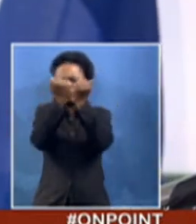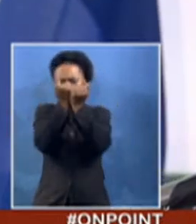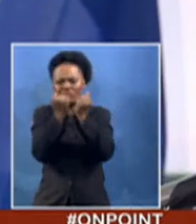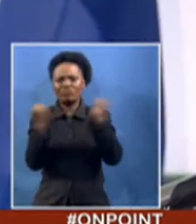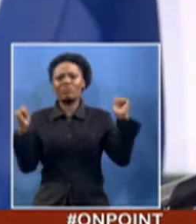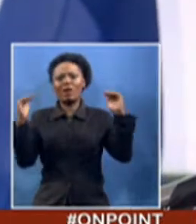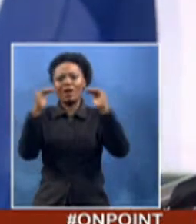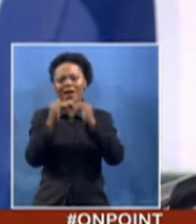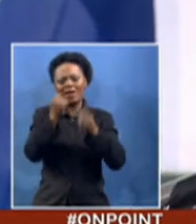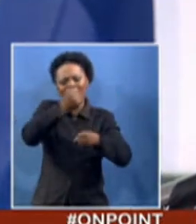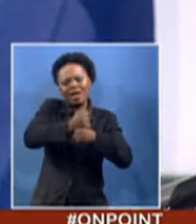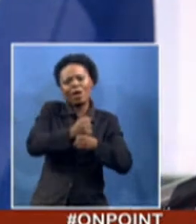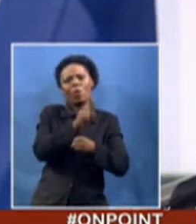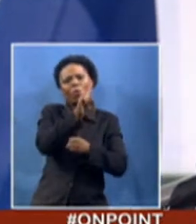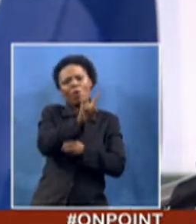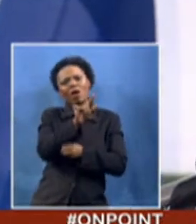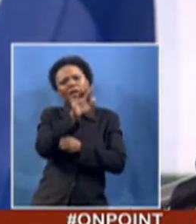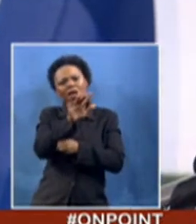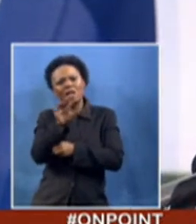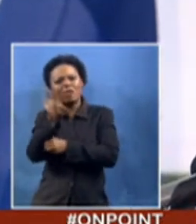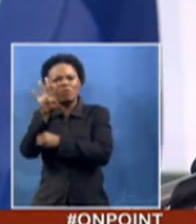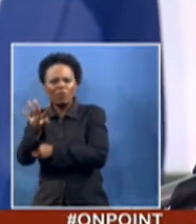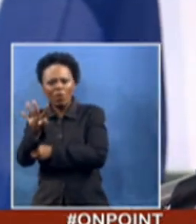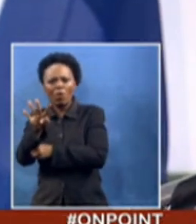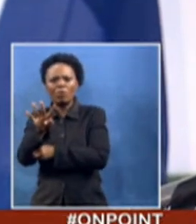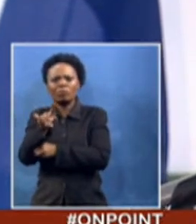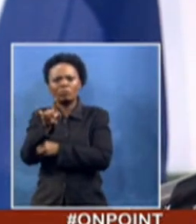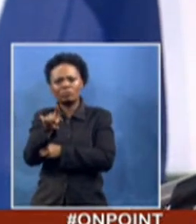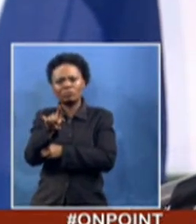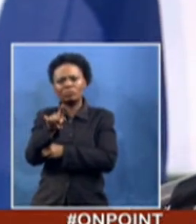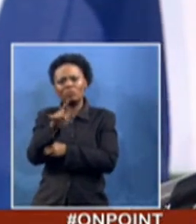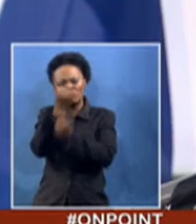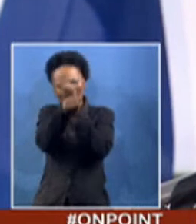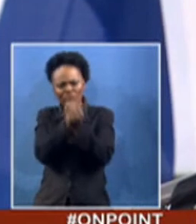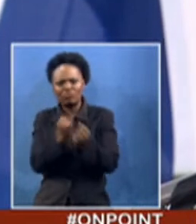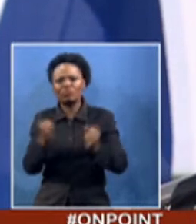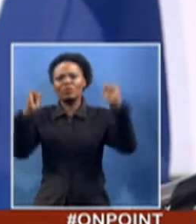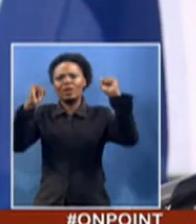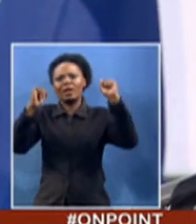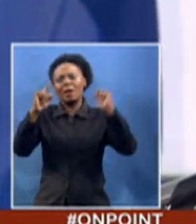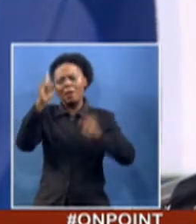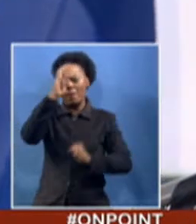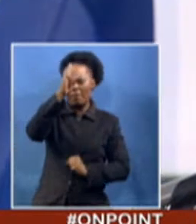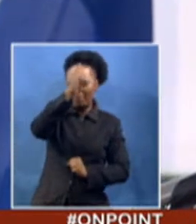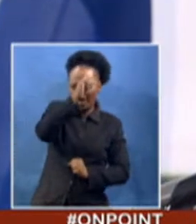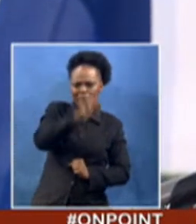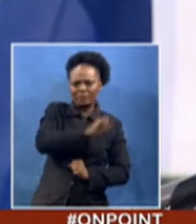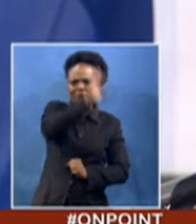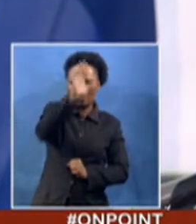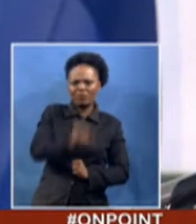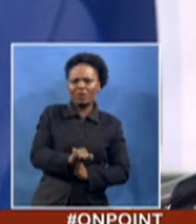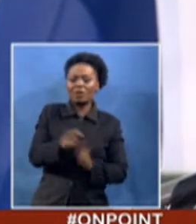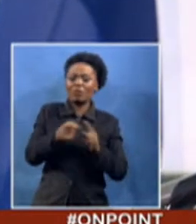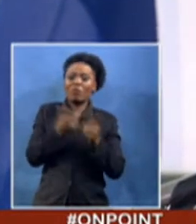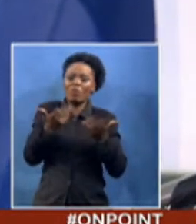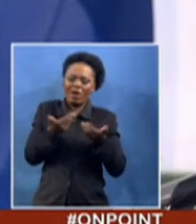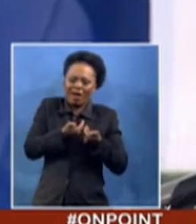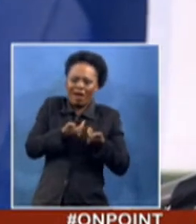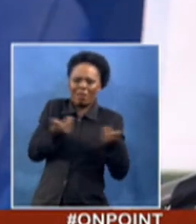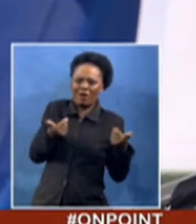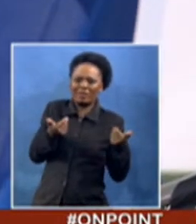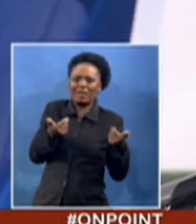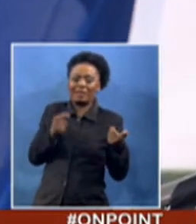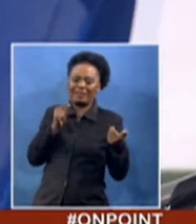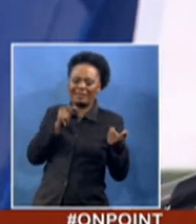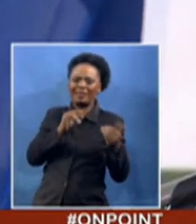1994 liberated black South Africans from the tyranny of apartheid. But it